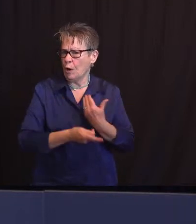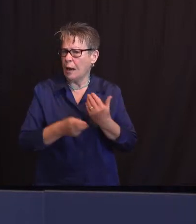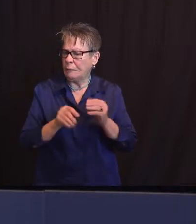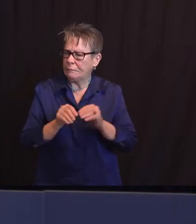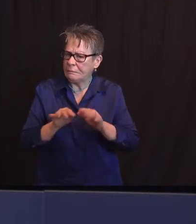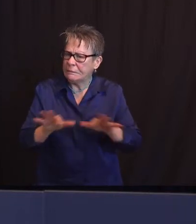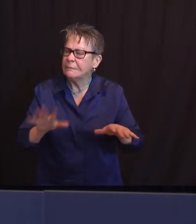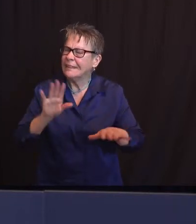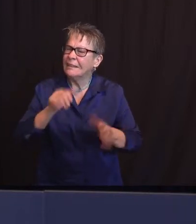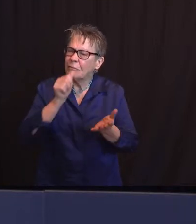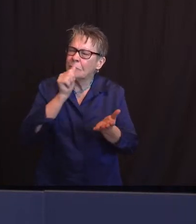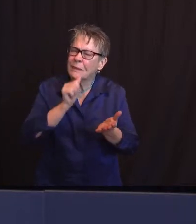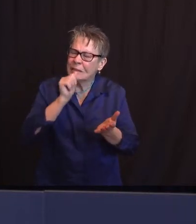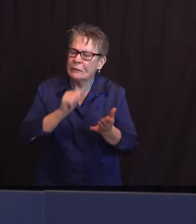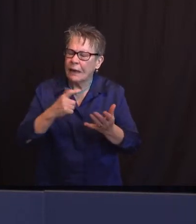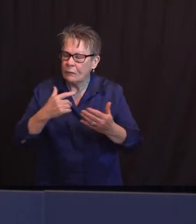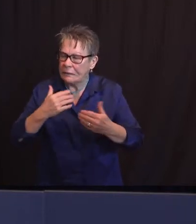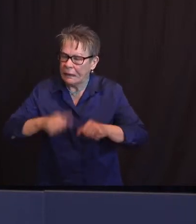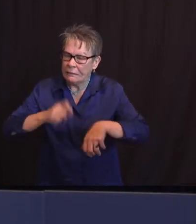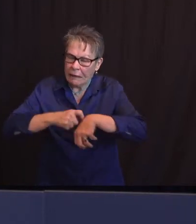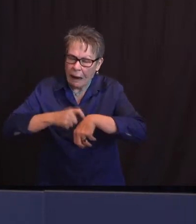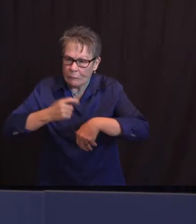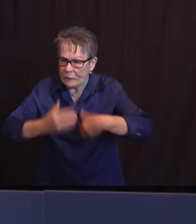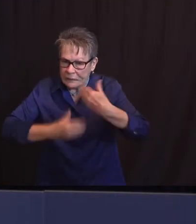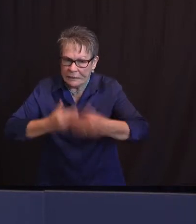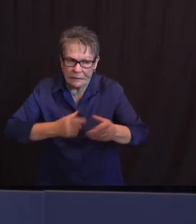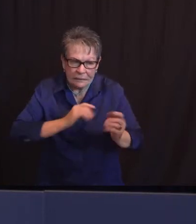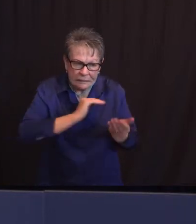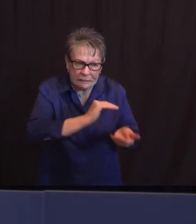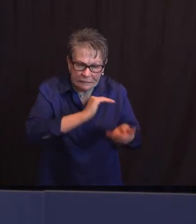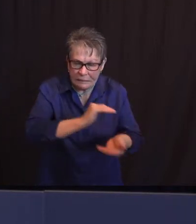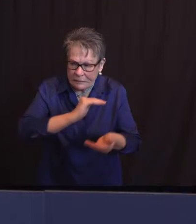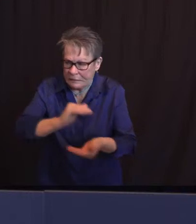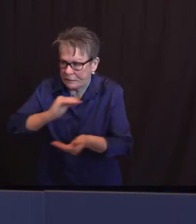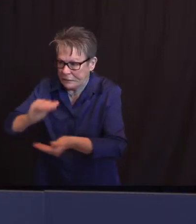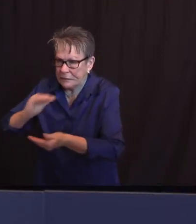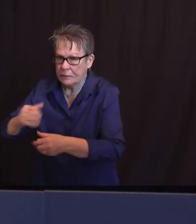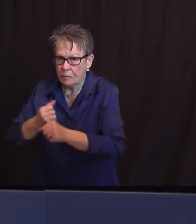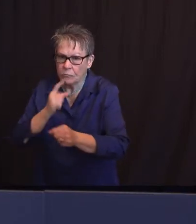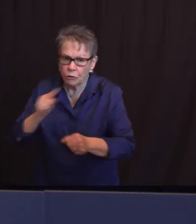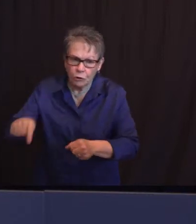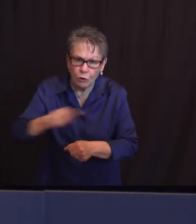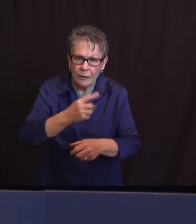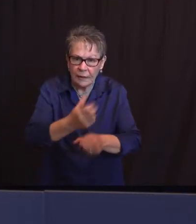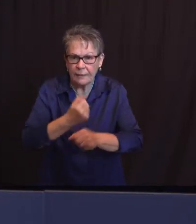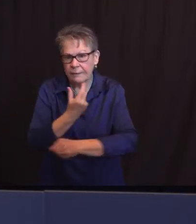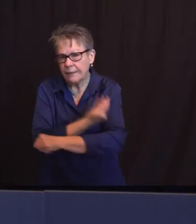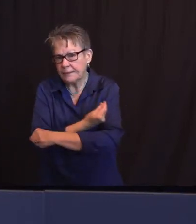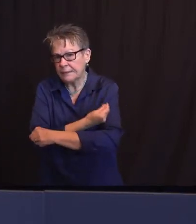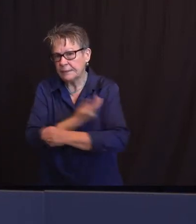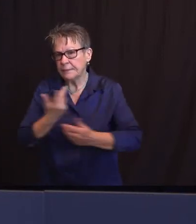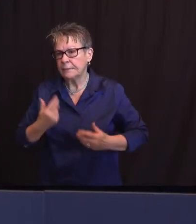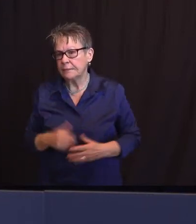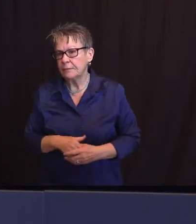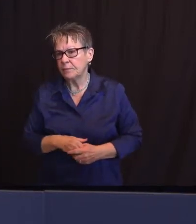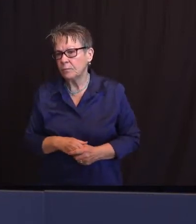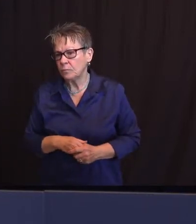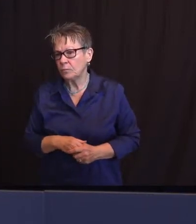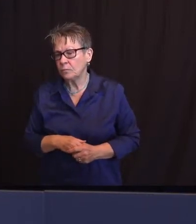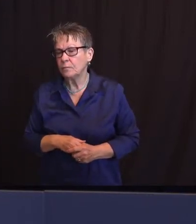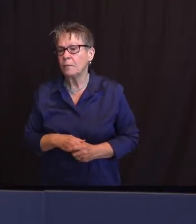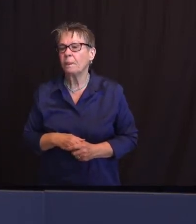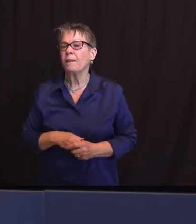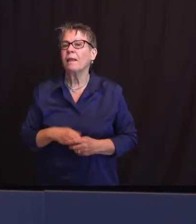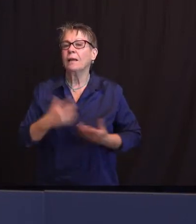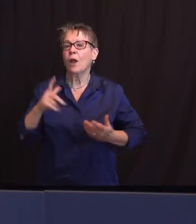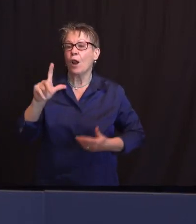receive the doses that they need and then contact their clients. In addition, long-term care staff and residents